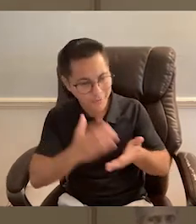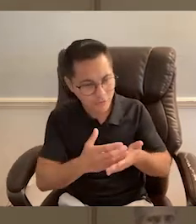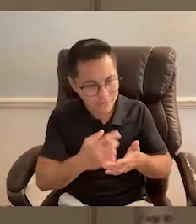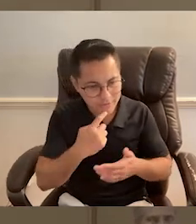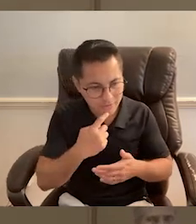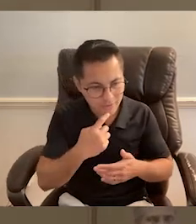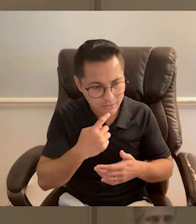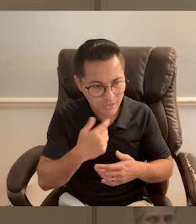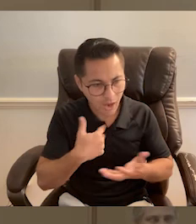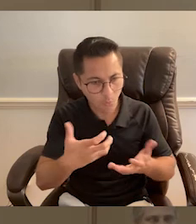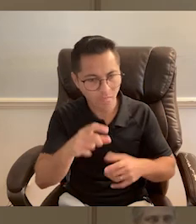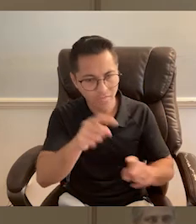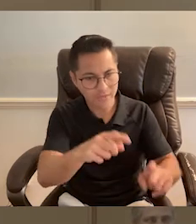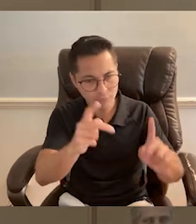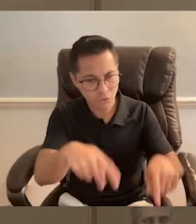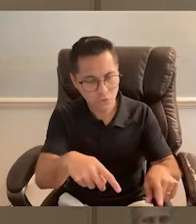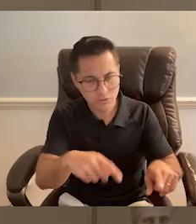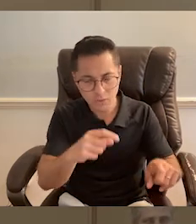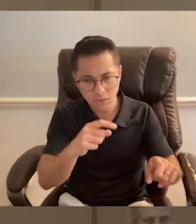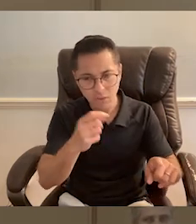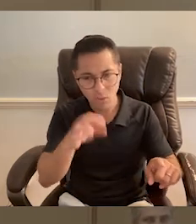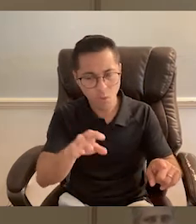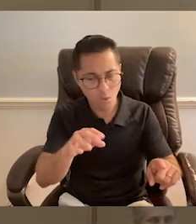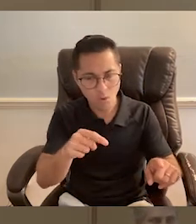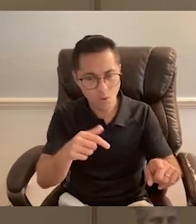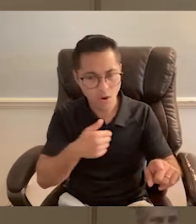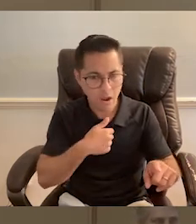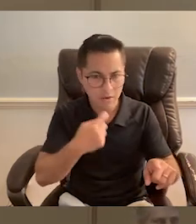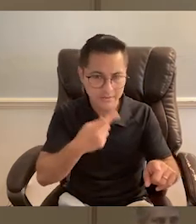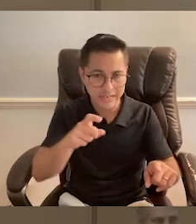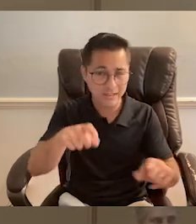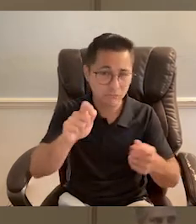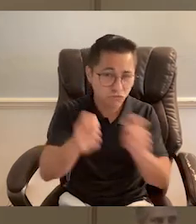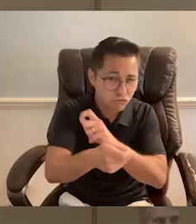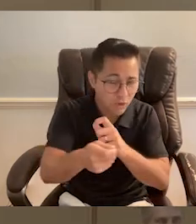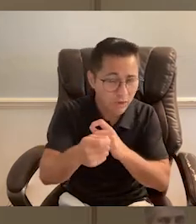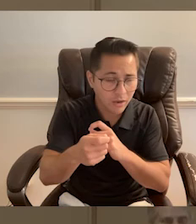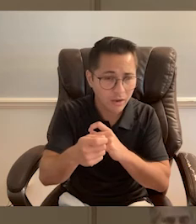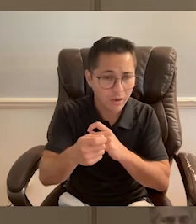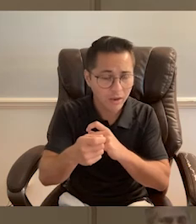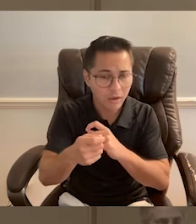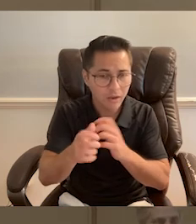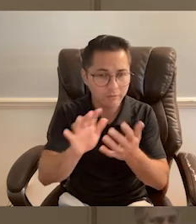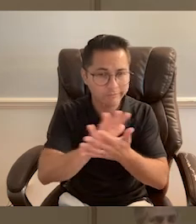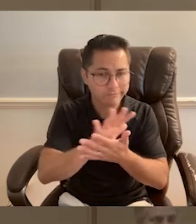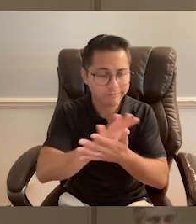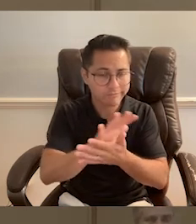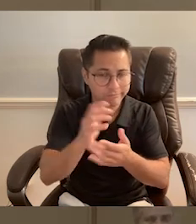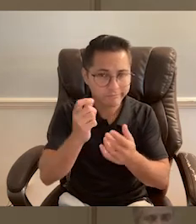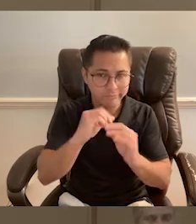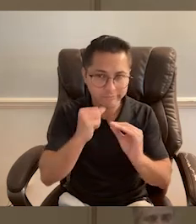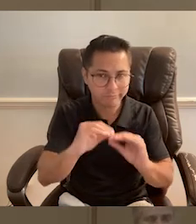better to use, eye tracking, for example, to locate these things. Way easier, way better. It's less taxing on their